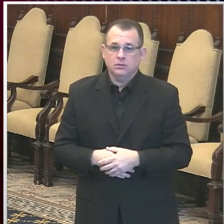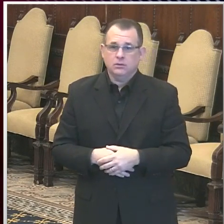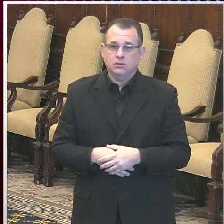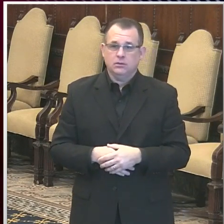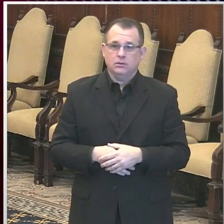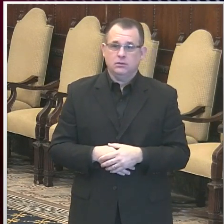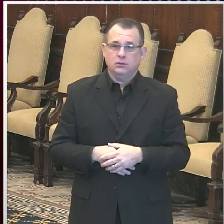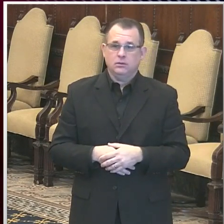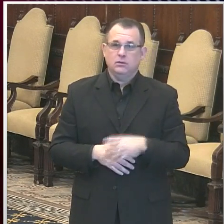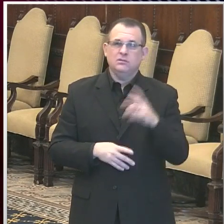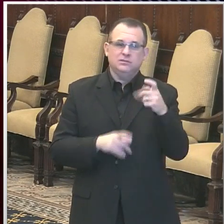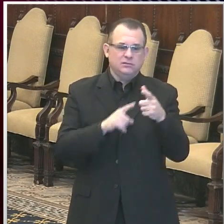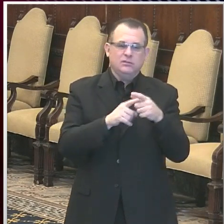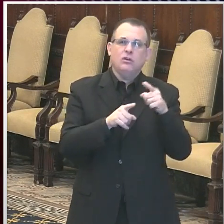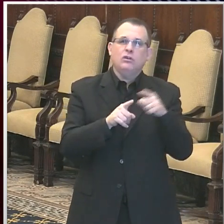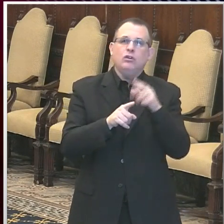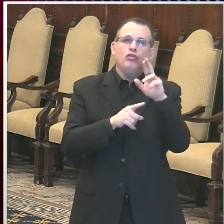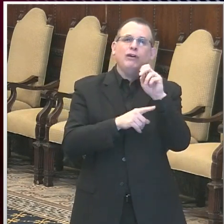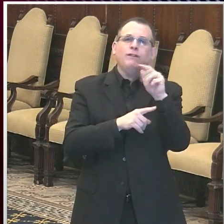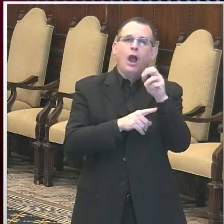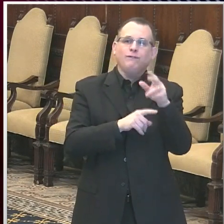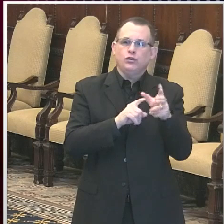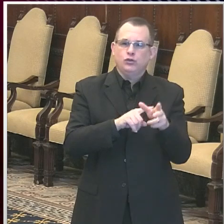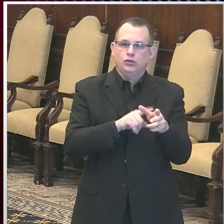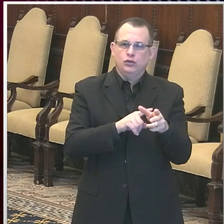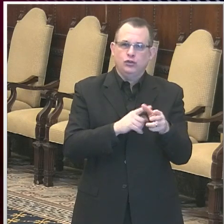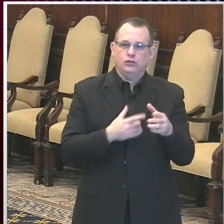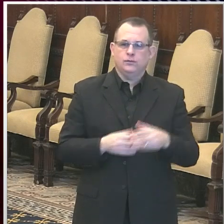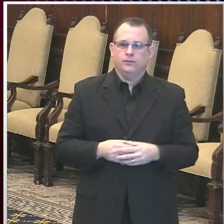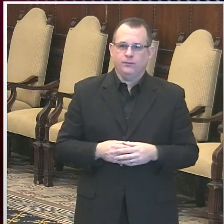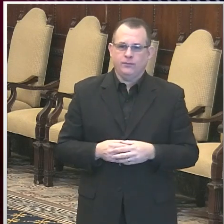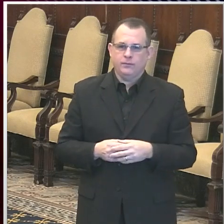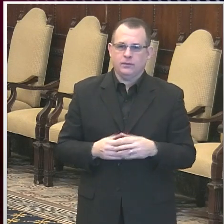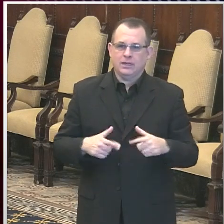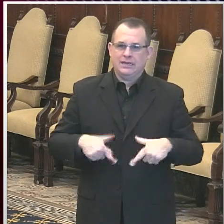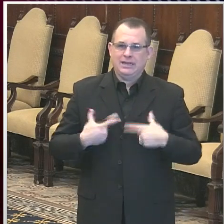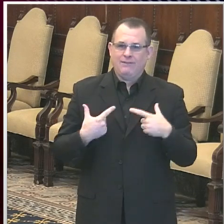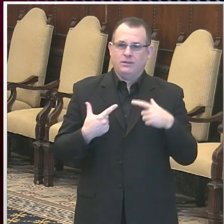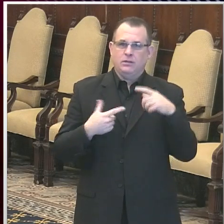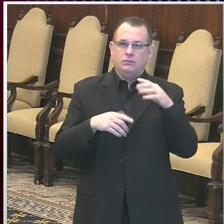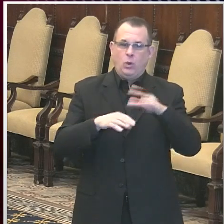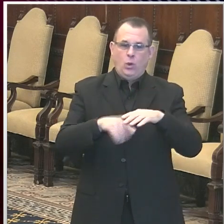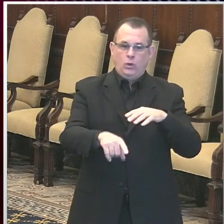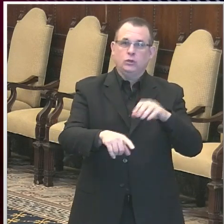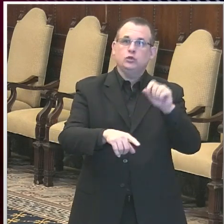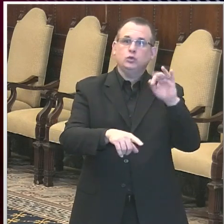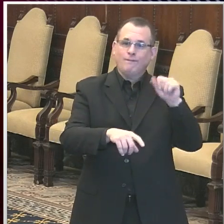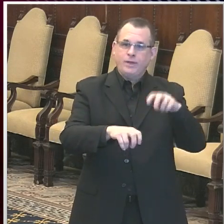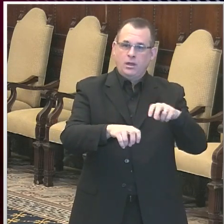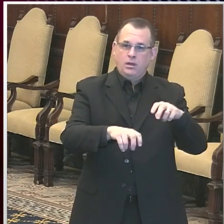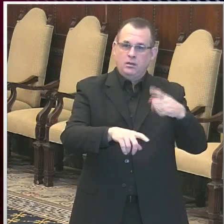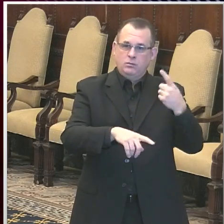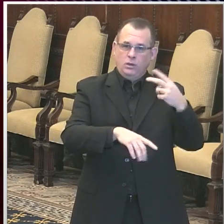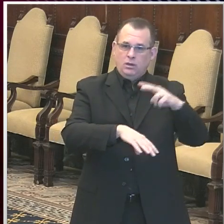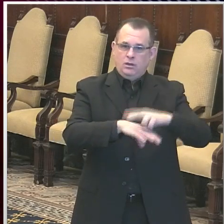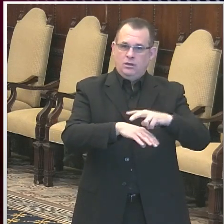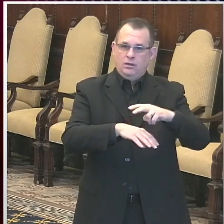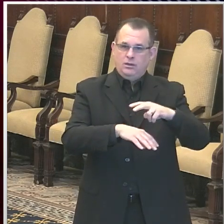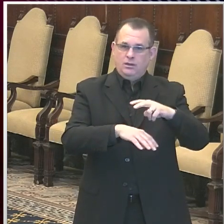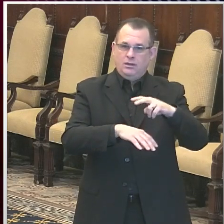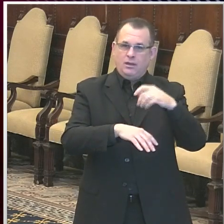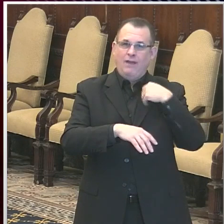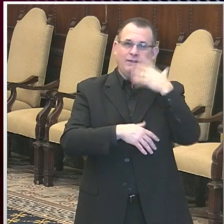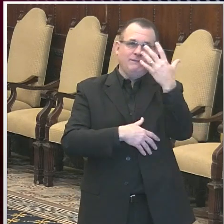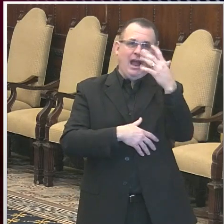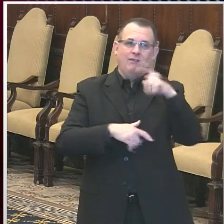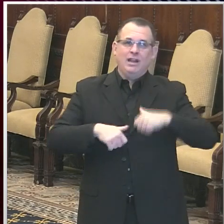found on the scene, I believe in the living room sofa, and that revolver had 5 live rounds, and there was 1